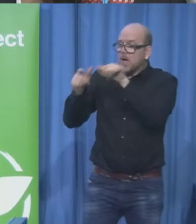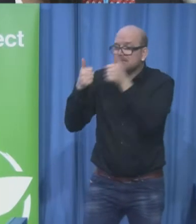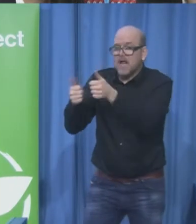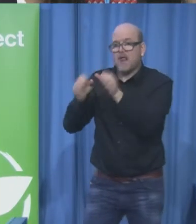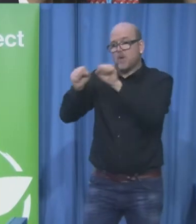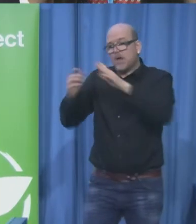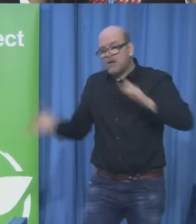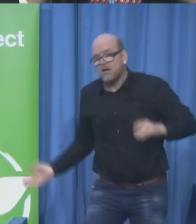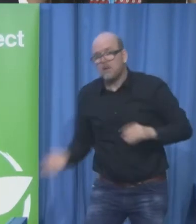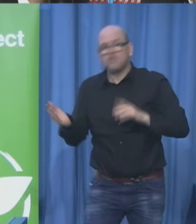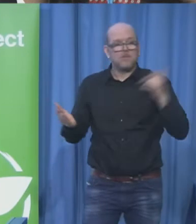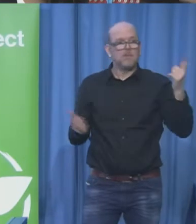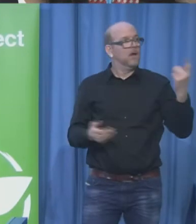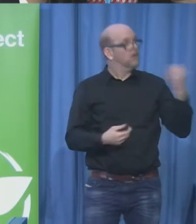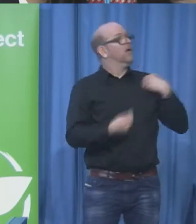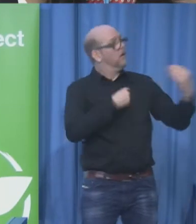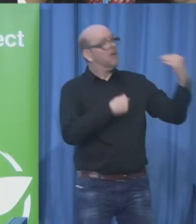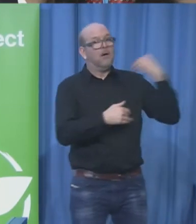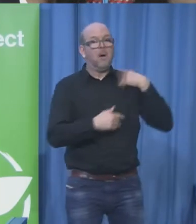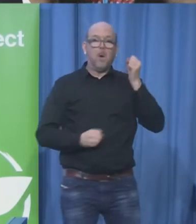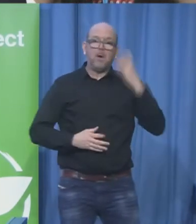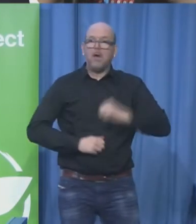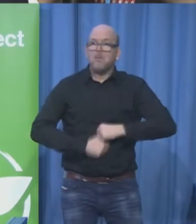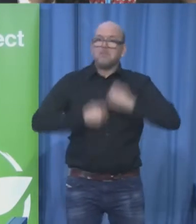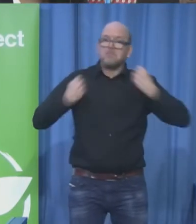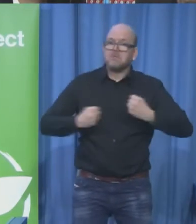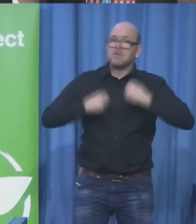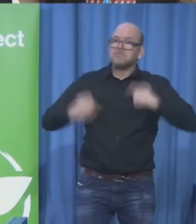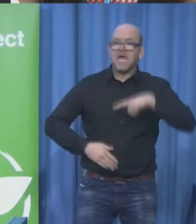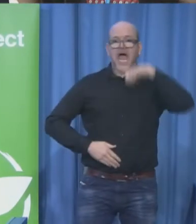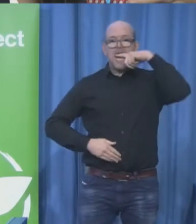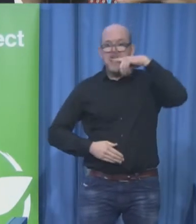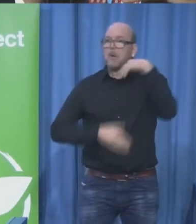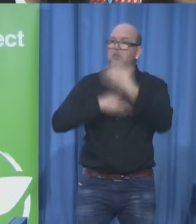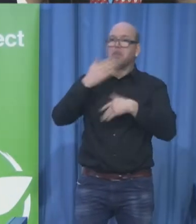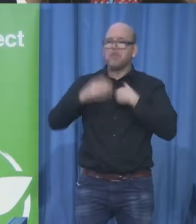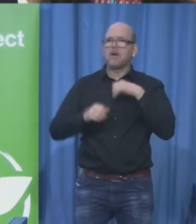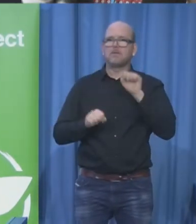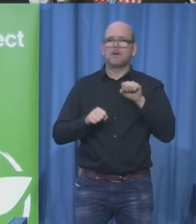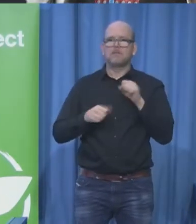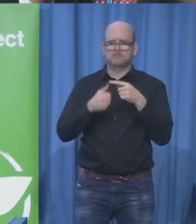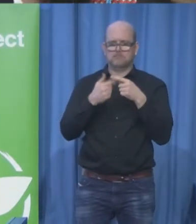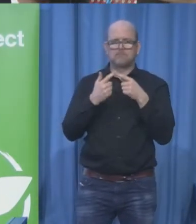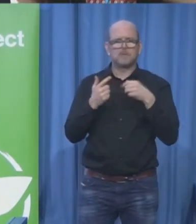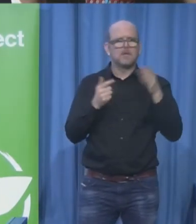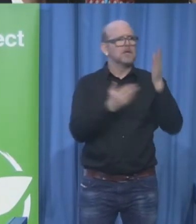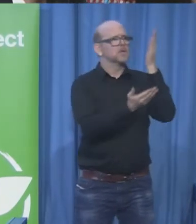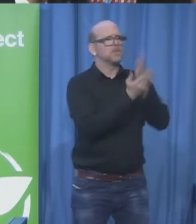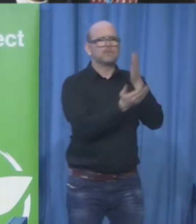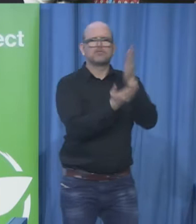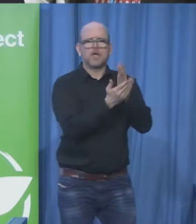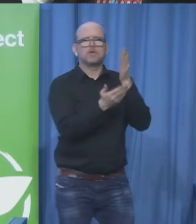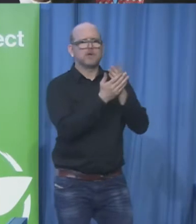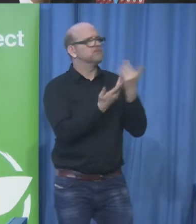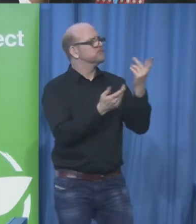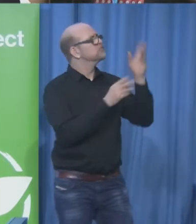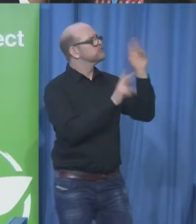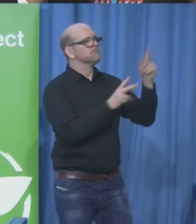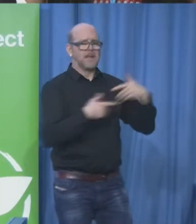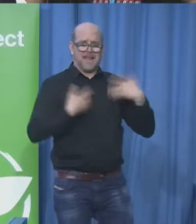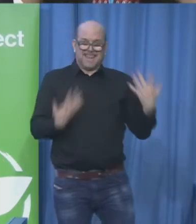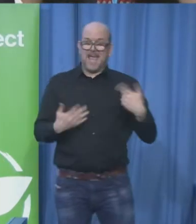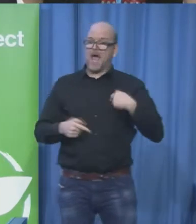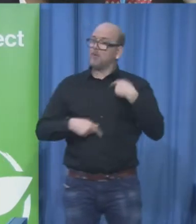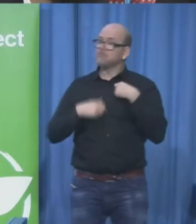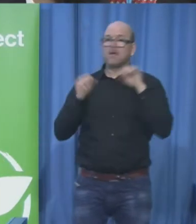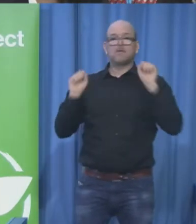the end of the day, what it really comes down to is it comes down to the parents. And it comes down to that energy and that enthusiasm, that spirit that they give to